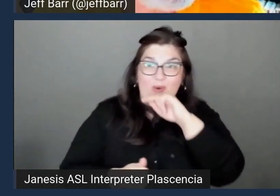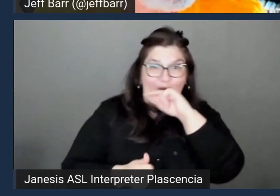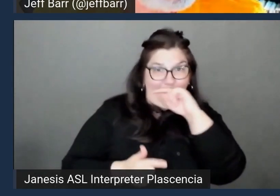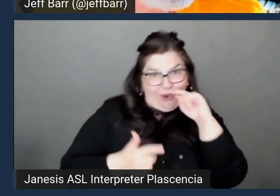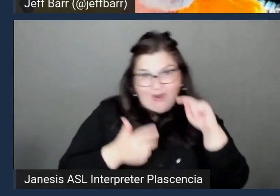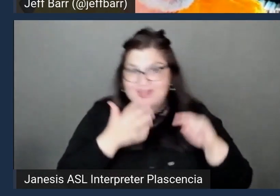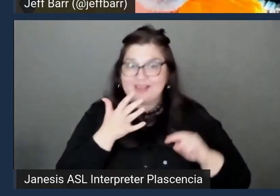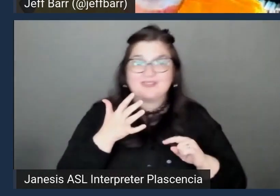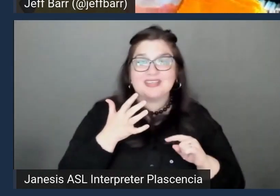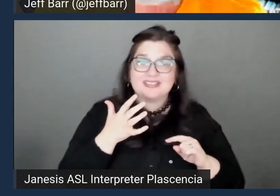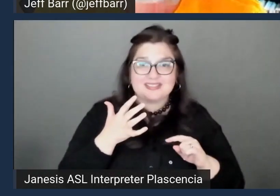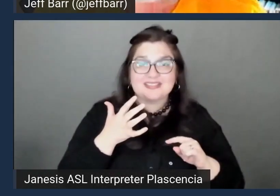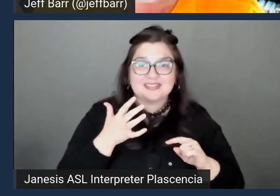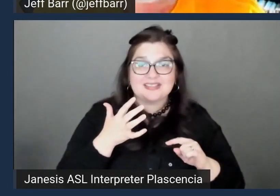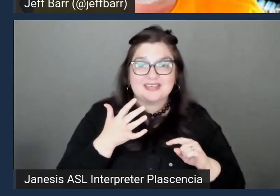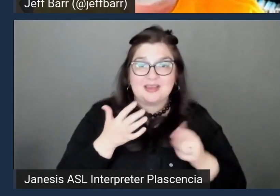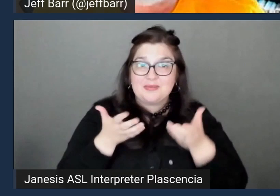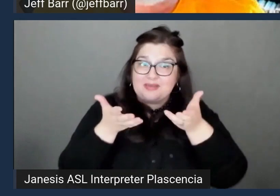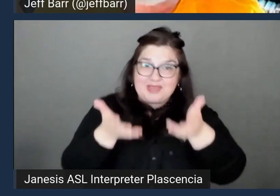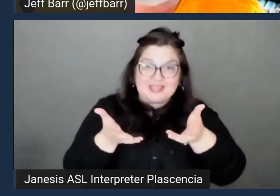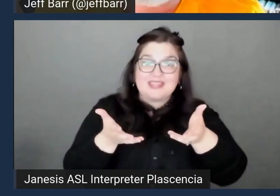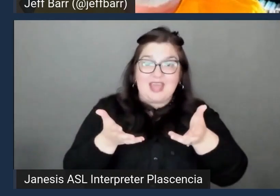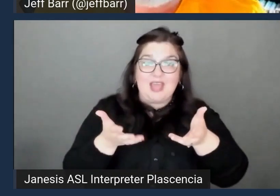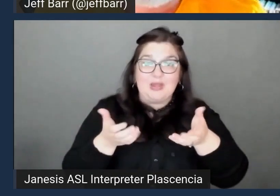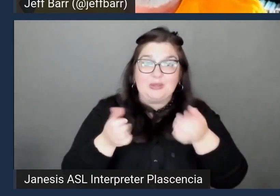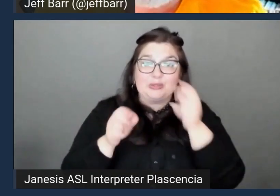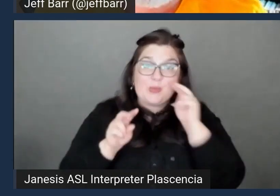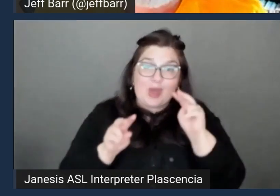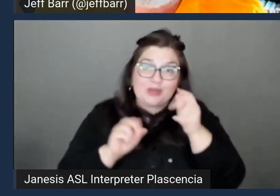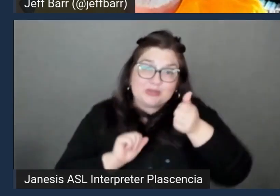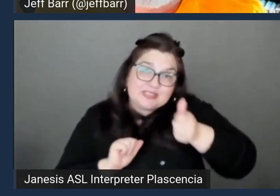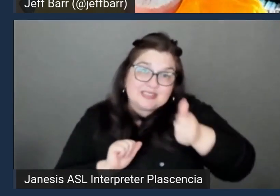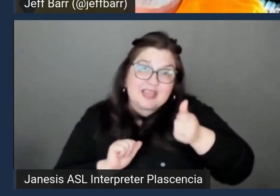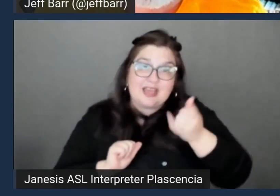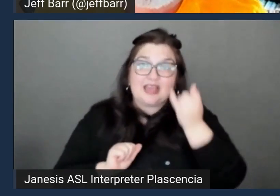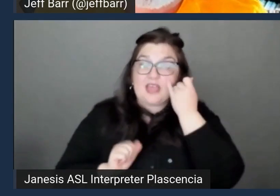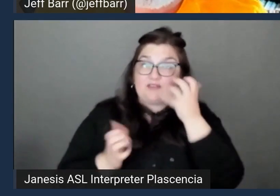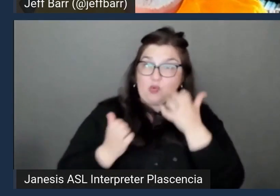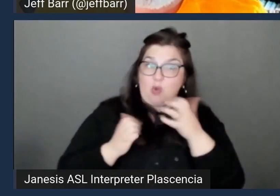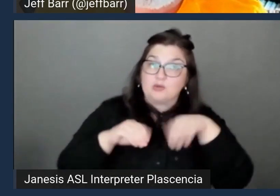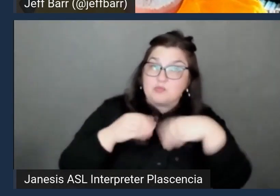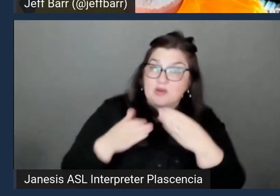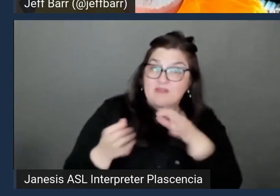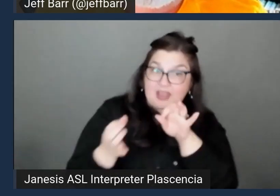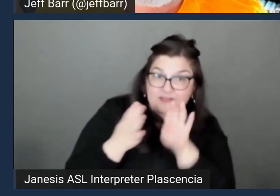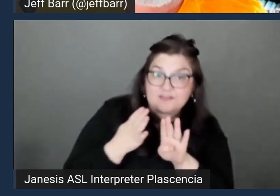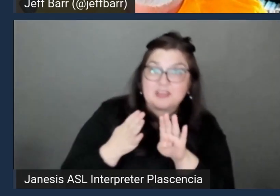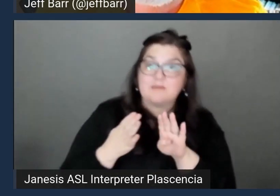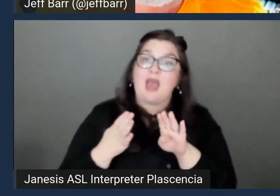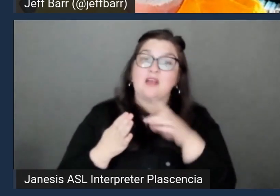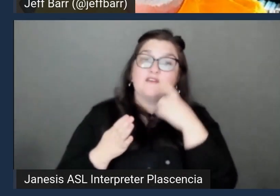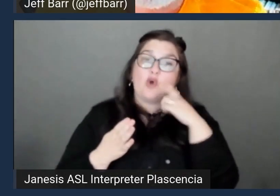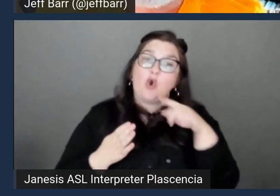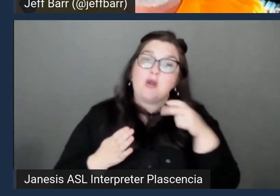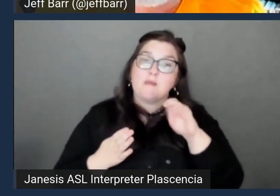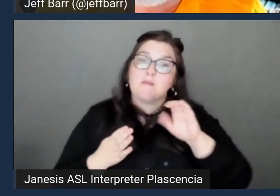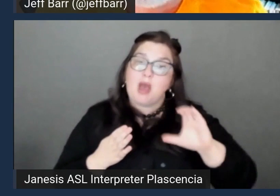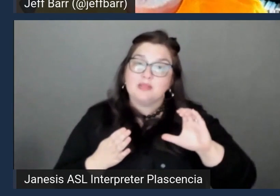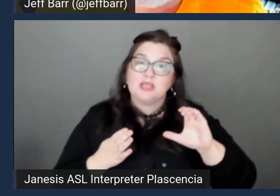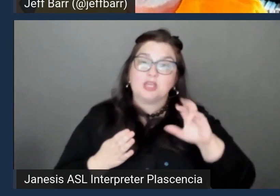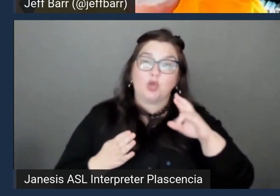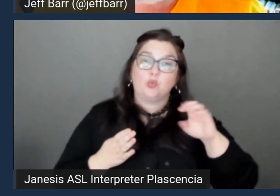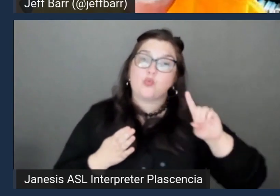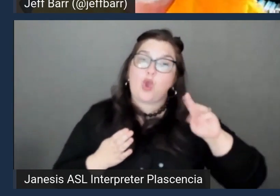is in GitHub repos that you can watch yourself. And if you want to give us feedback on our public roadmap or some of the things